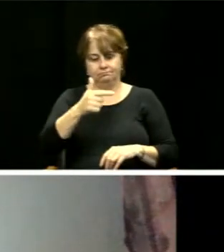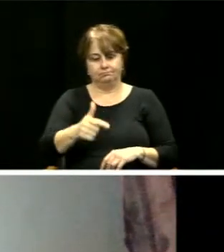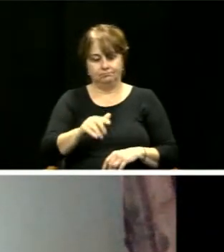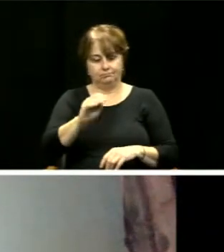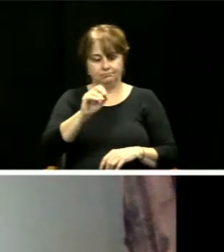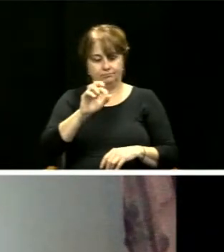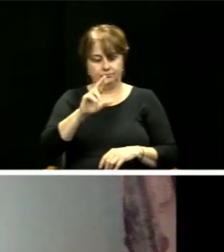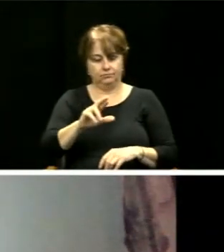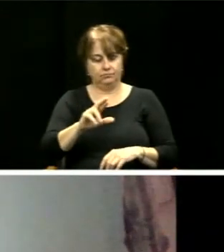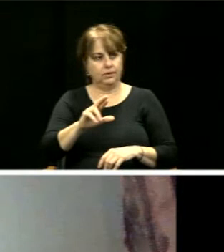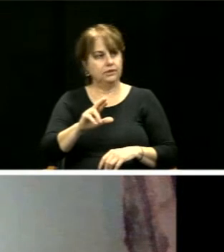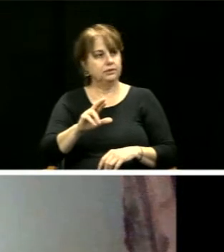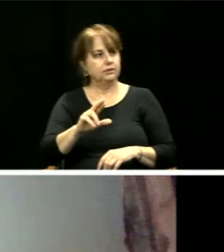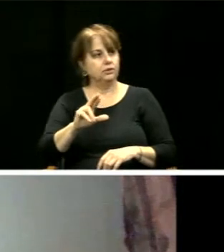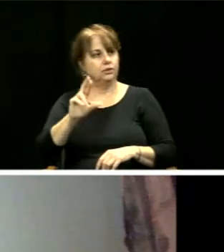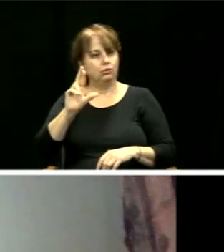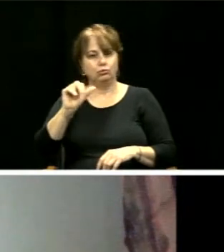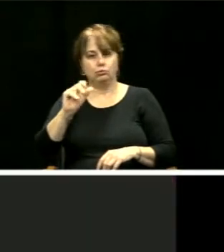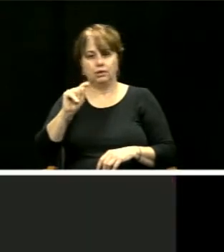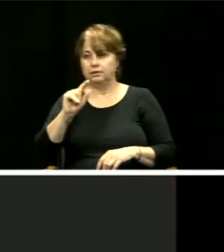Mr. Restelli.